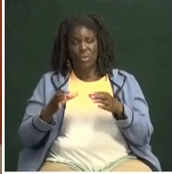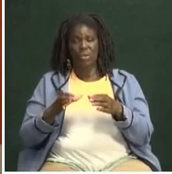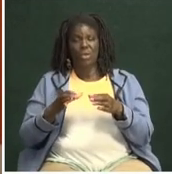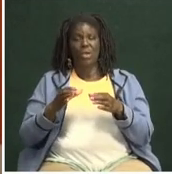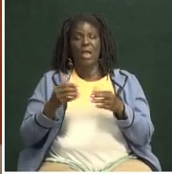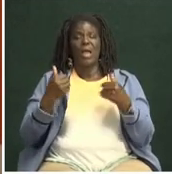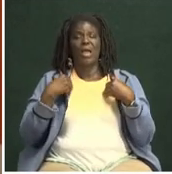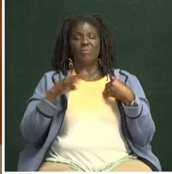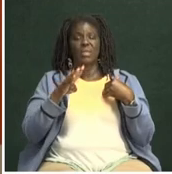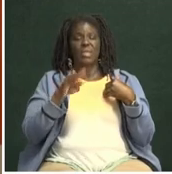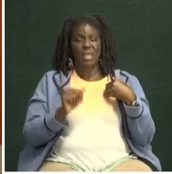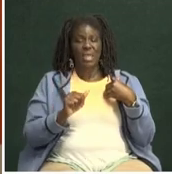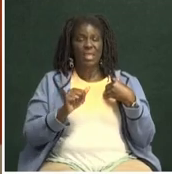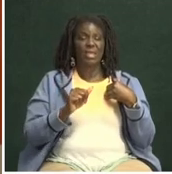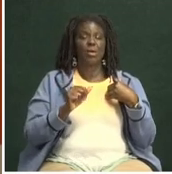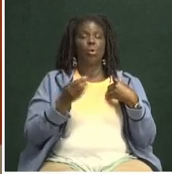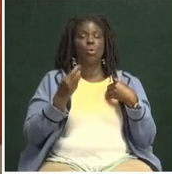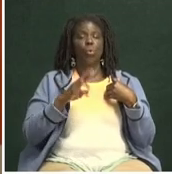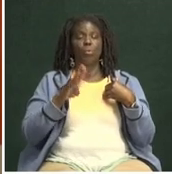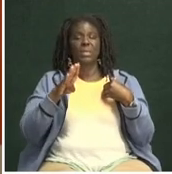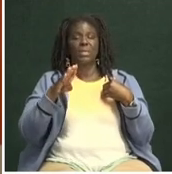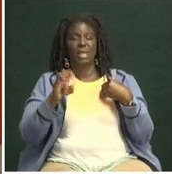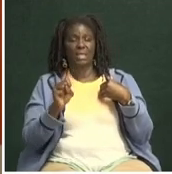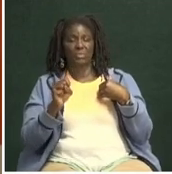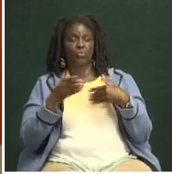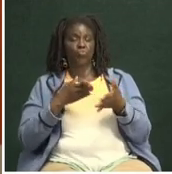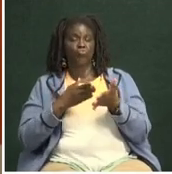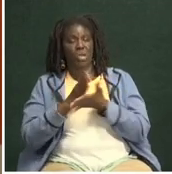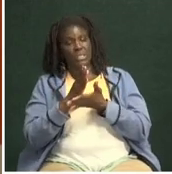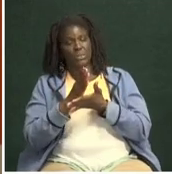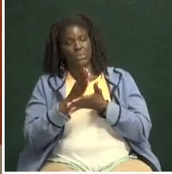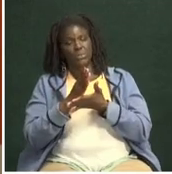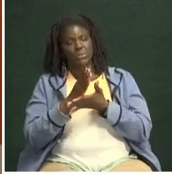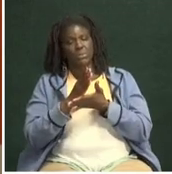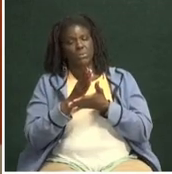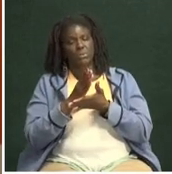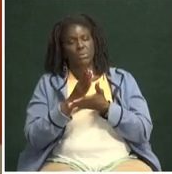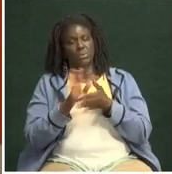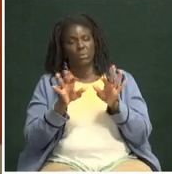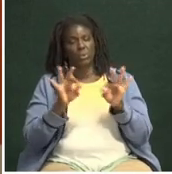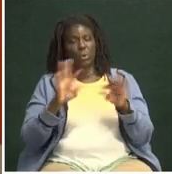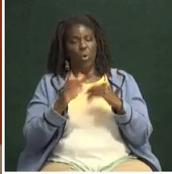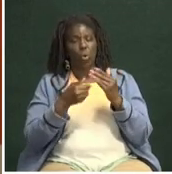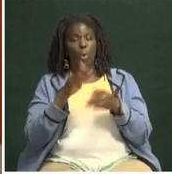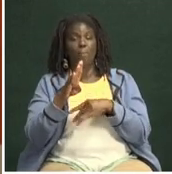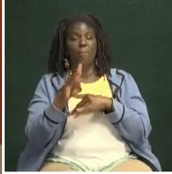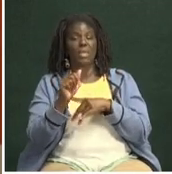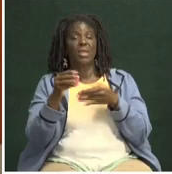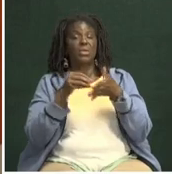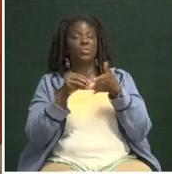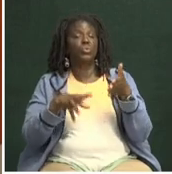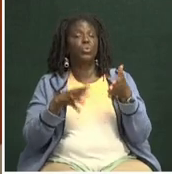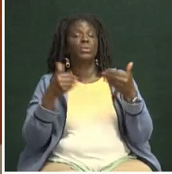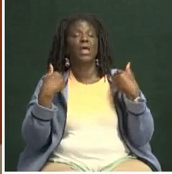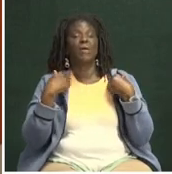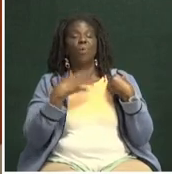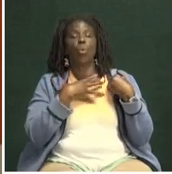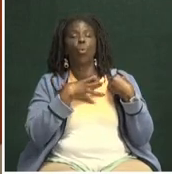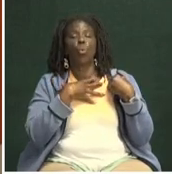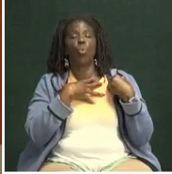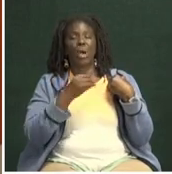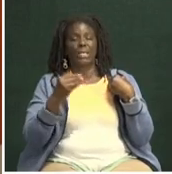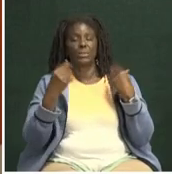a Bachelor of Arts or Bachelor of Science Right degree. All bachelor students can be recognized by their white trimmed